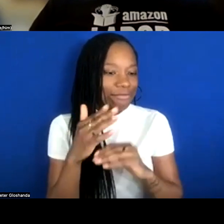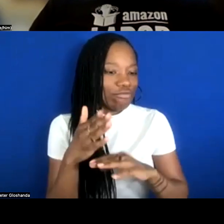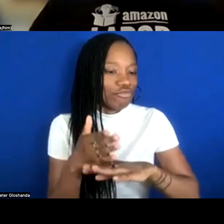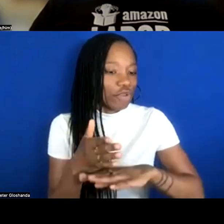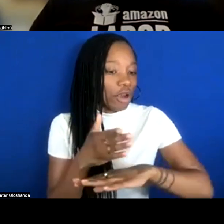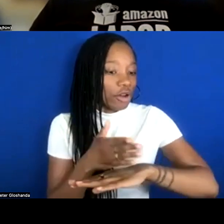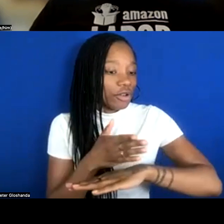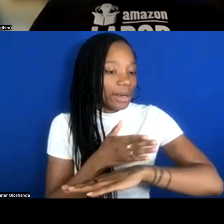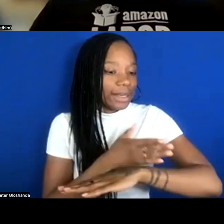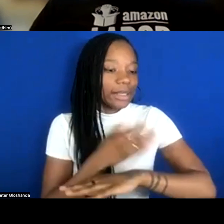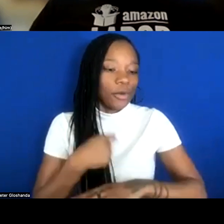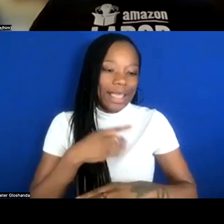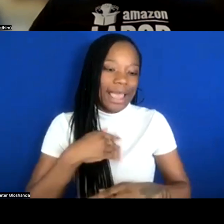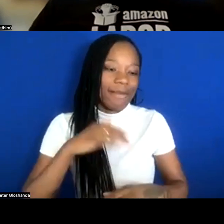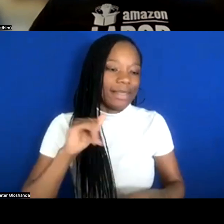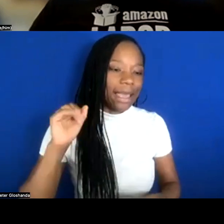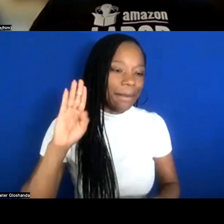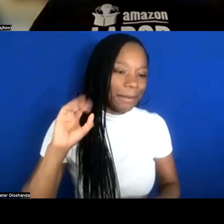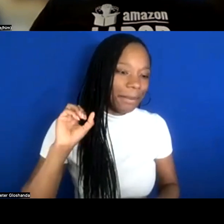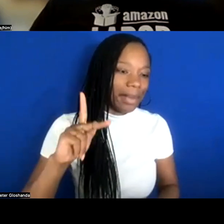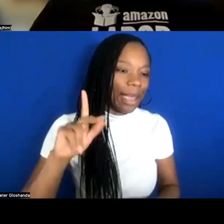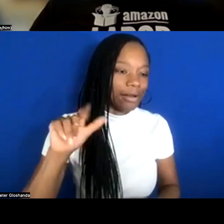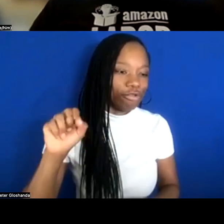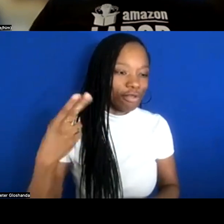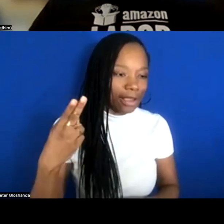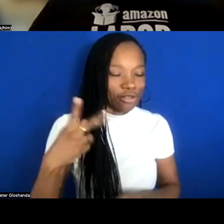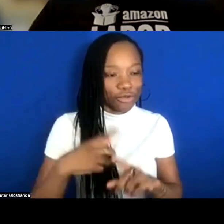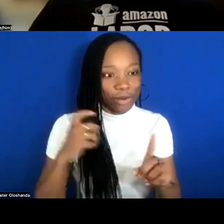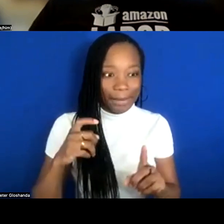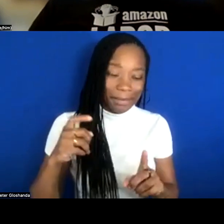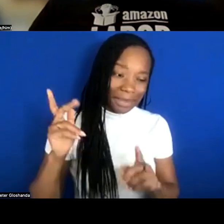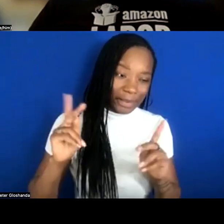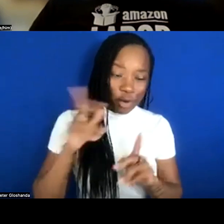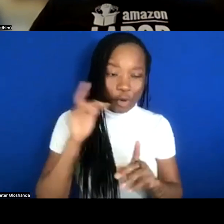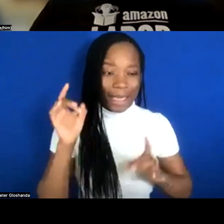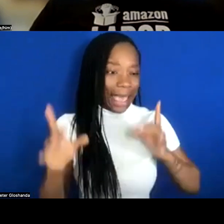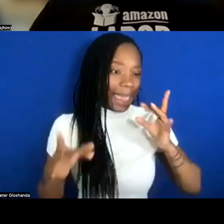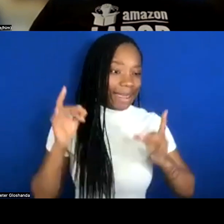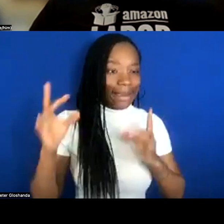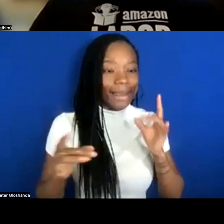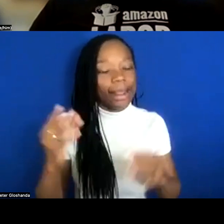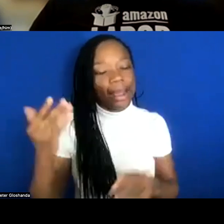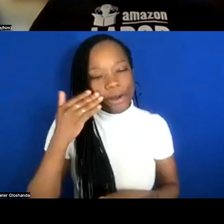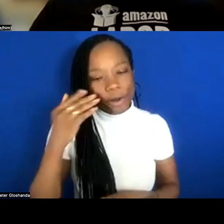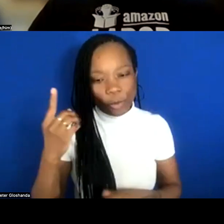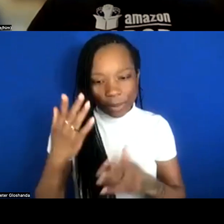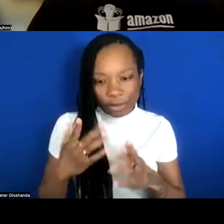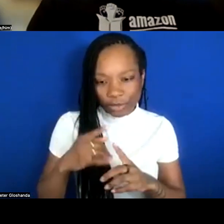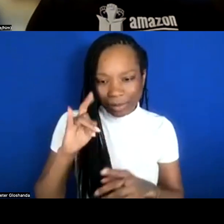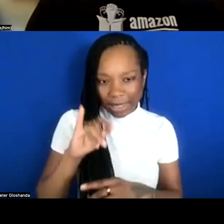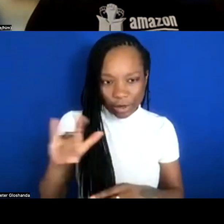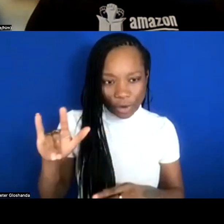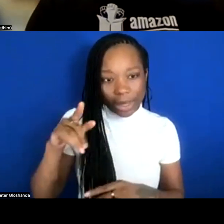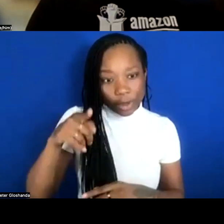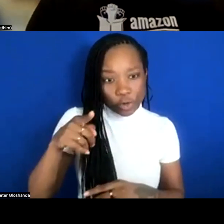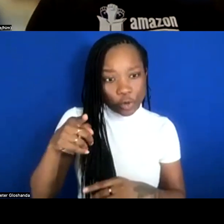still like backlash from the haters. And so I know James, you're based in Illinois. So if you'd be down to share about like the